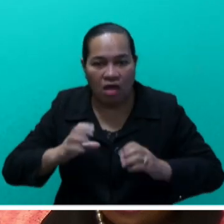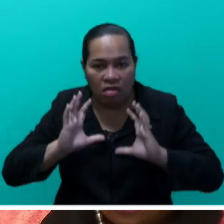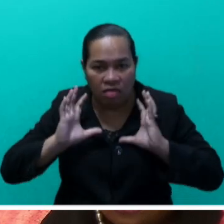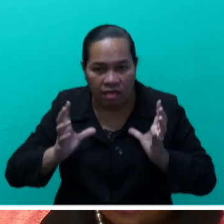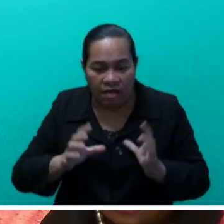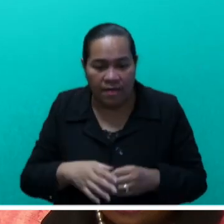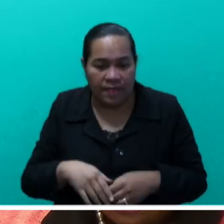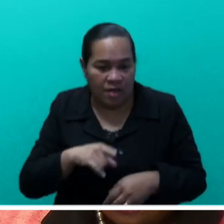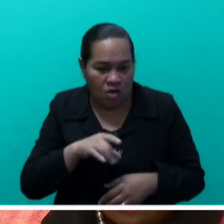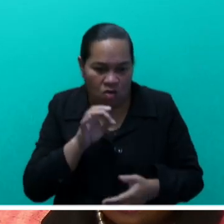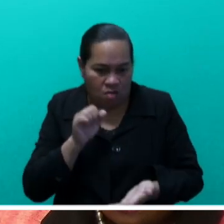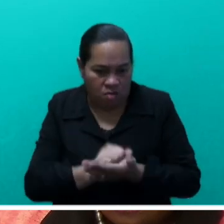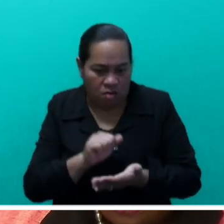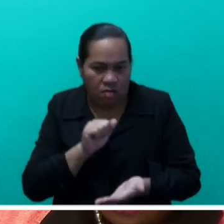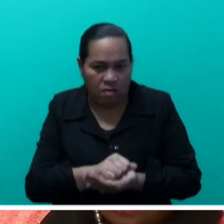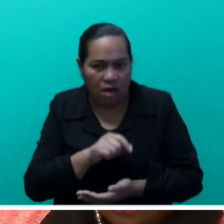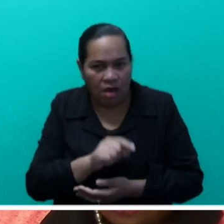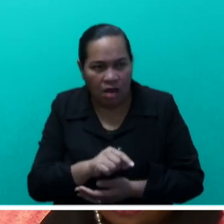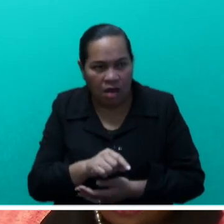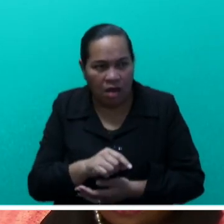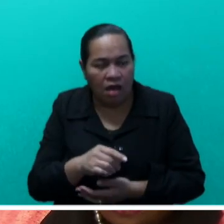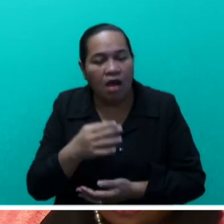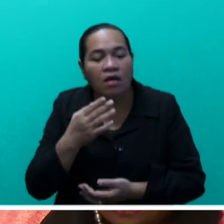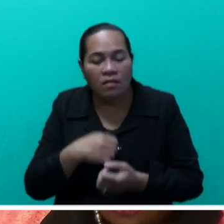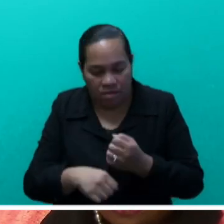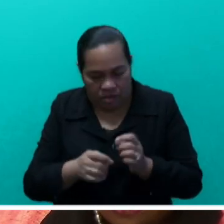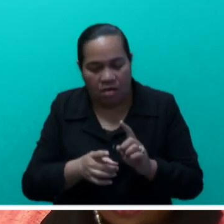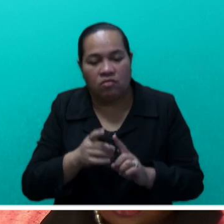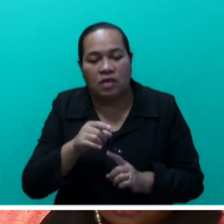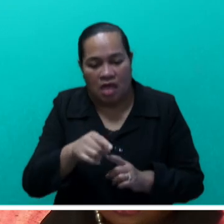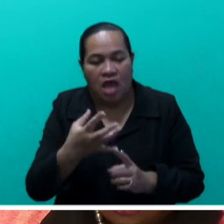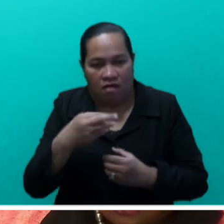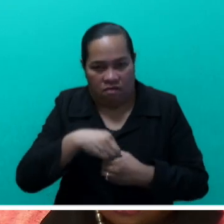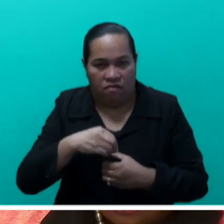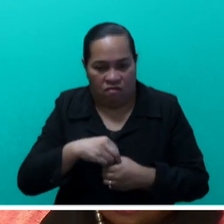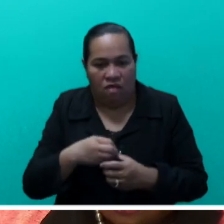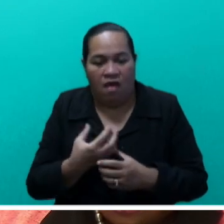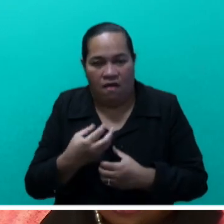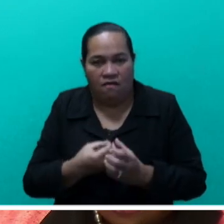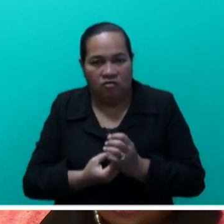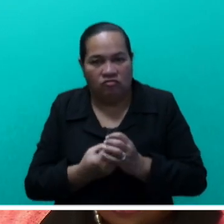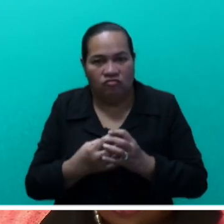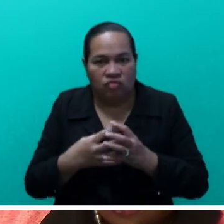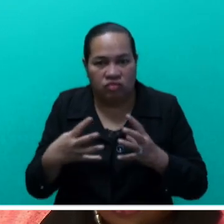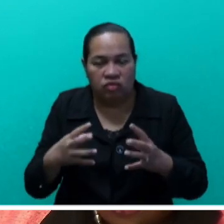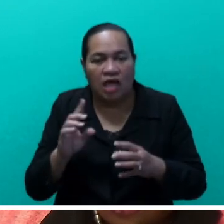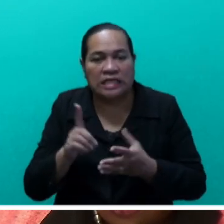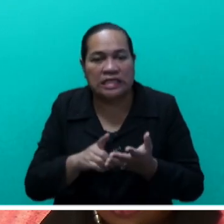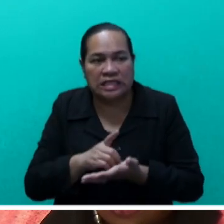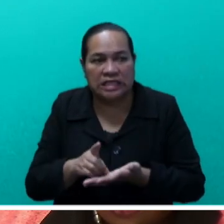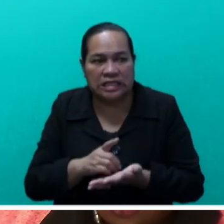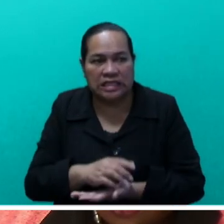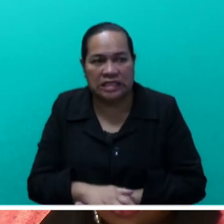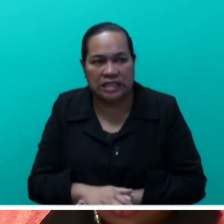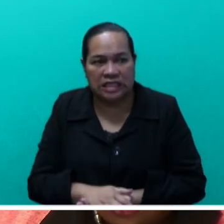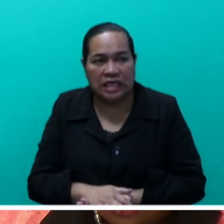this presence of these intermediate risk factors leads to the development of NCDs. Mr. Speaker, in response to the NCD